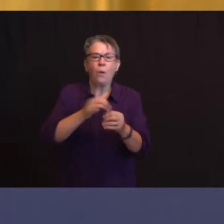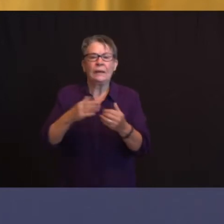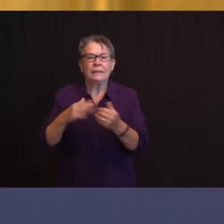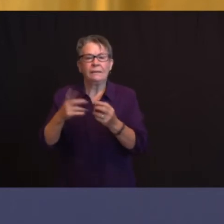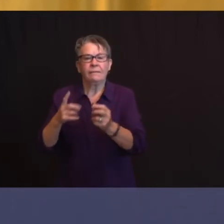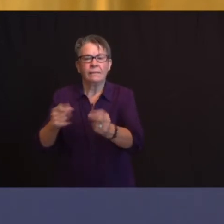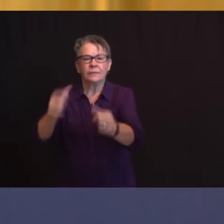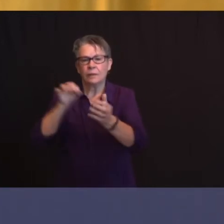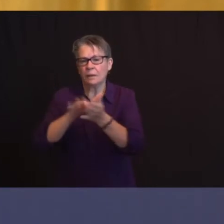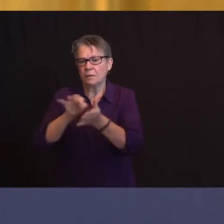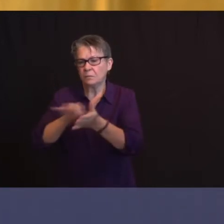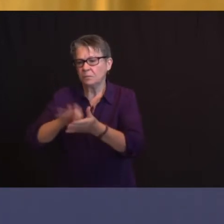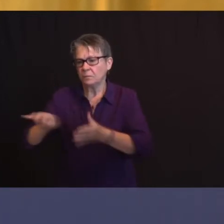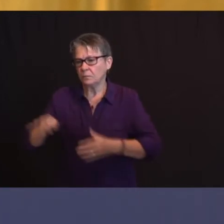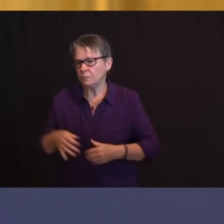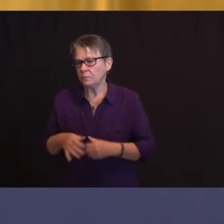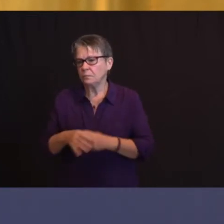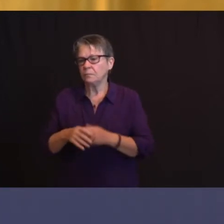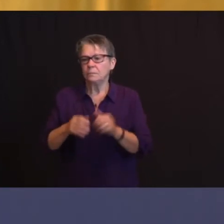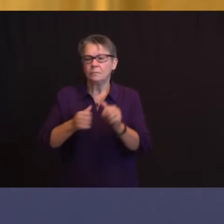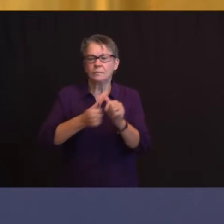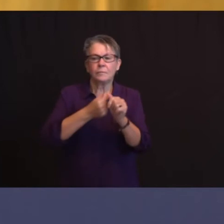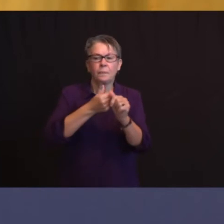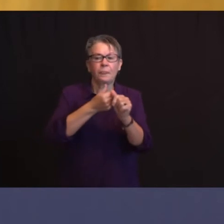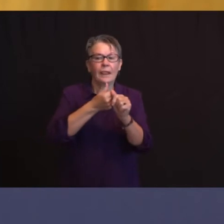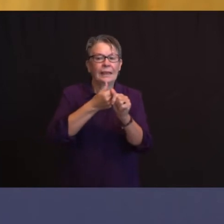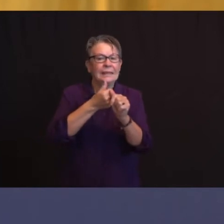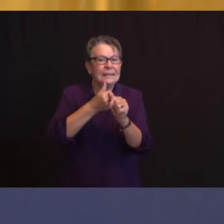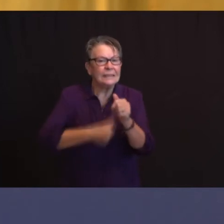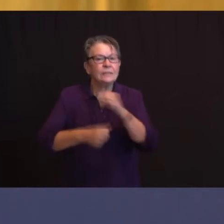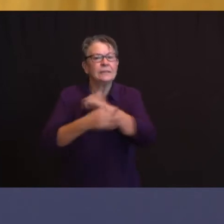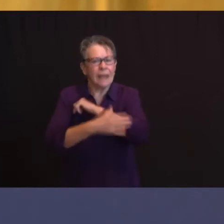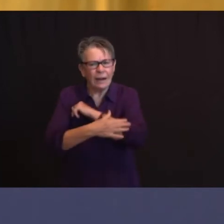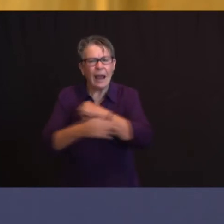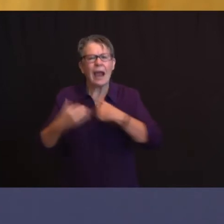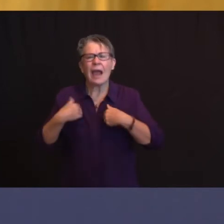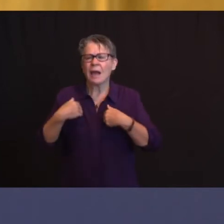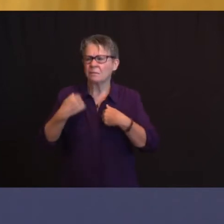democracy. That, to me, is the biggest unburdening step we could take.